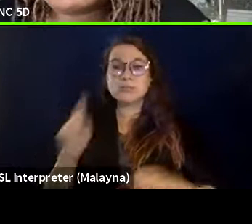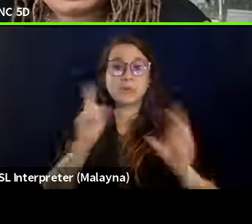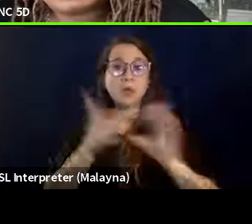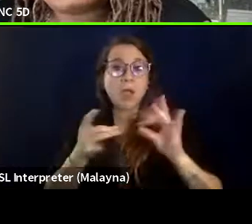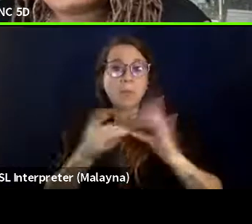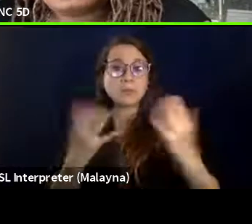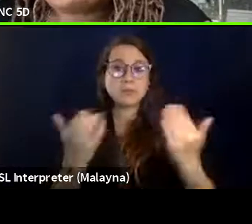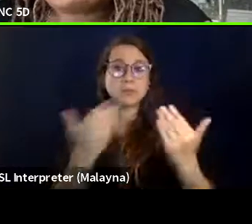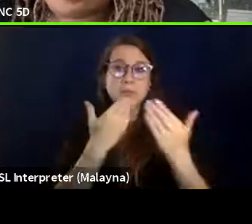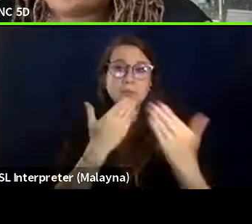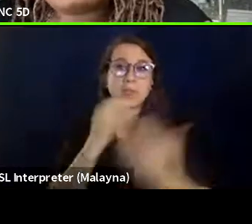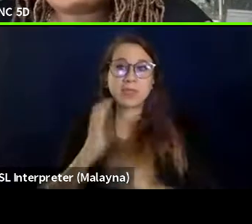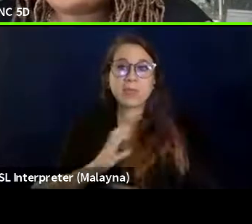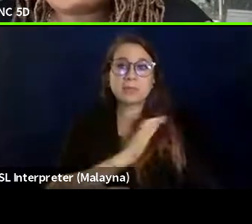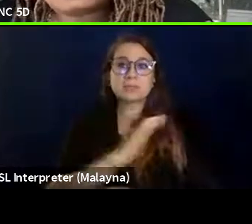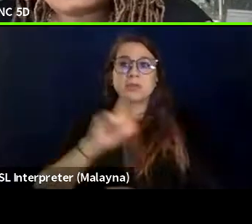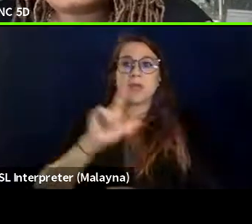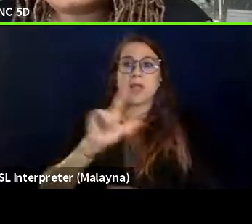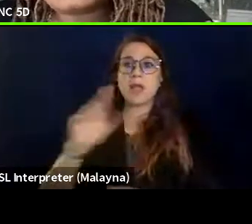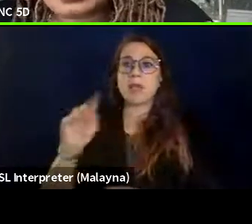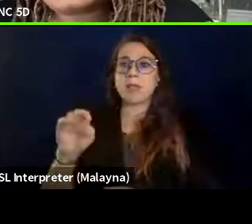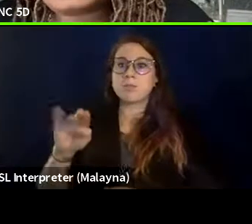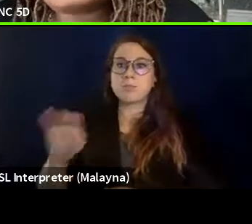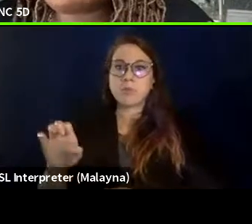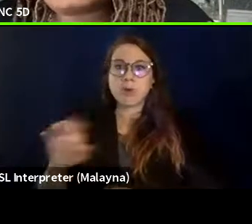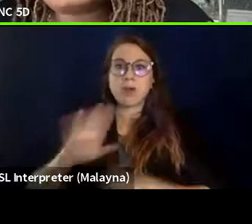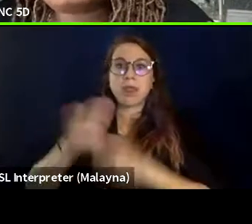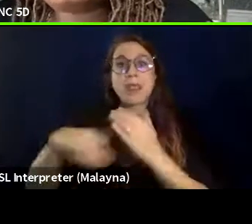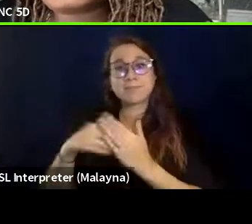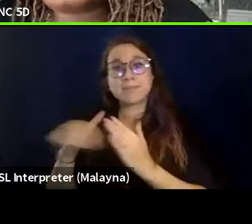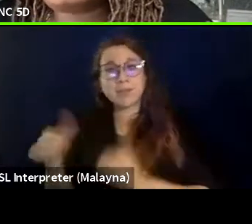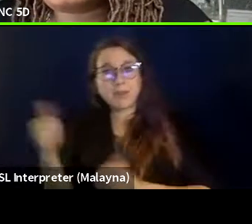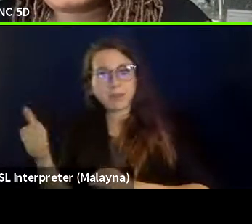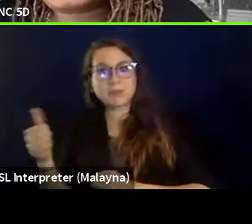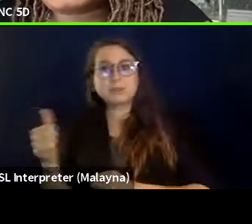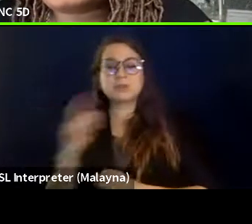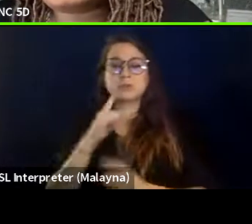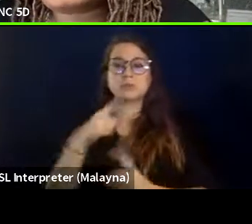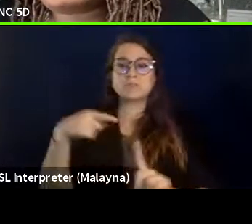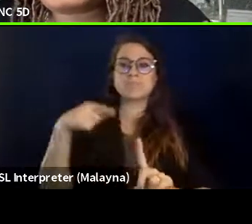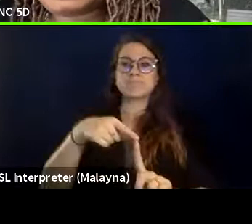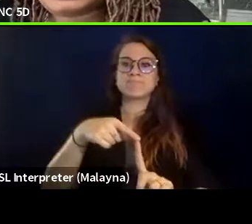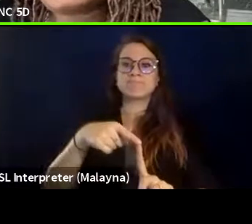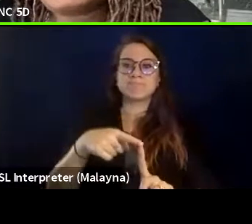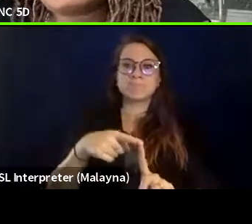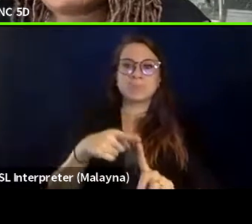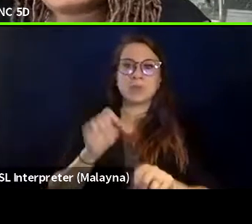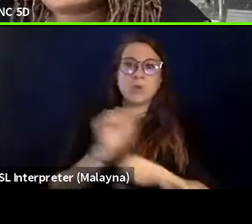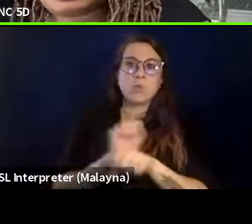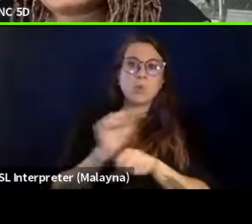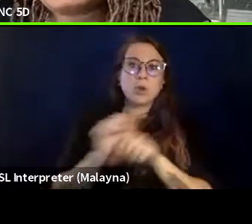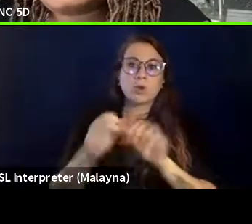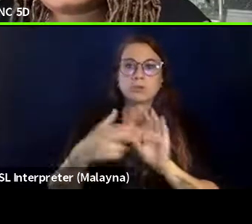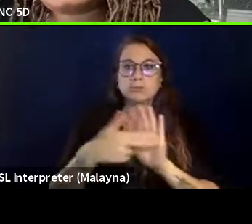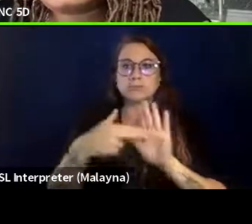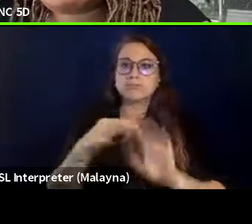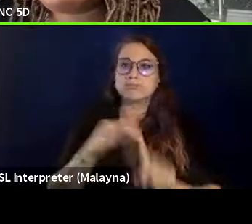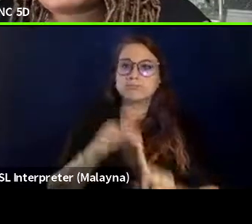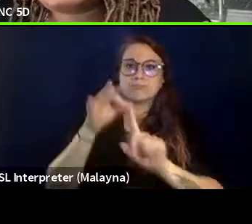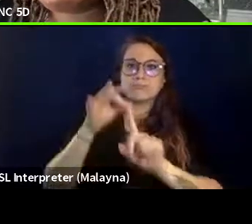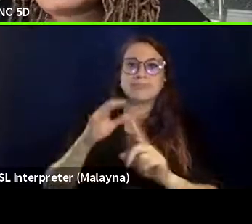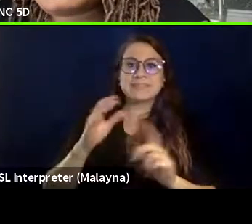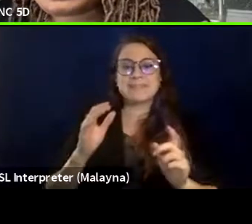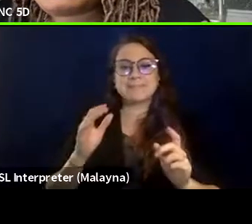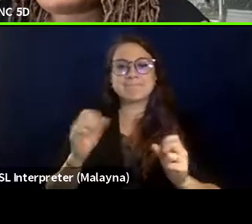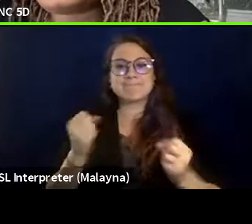Elmore and others for all of the work that it took to highlight the vehicle dangers at L and 17. We saw in the news that there will